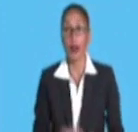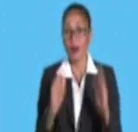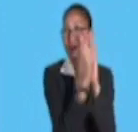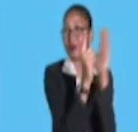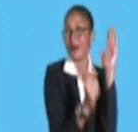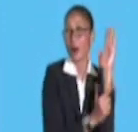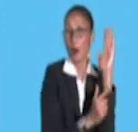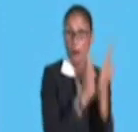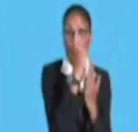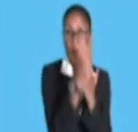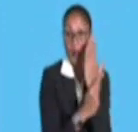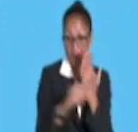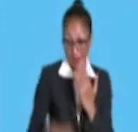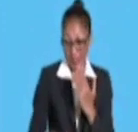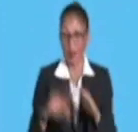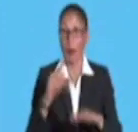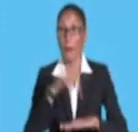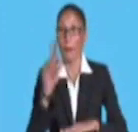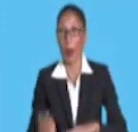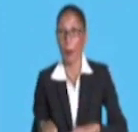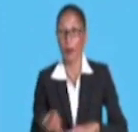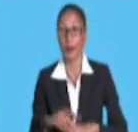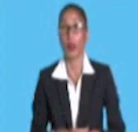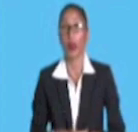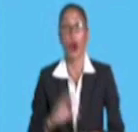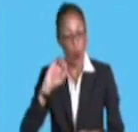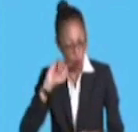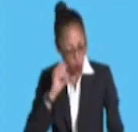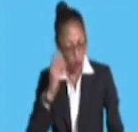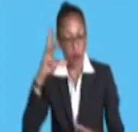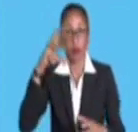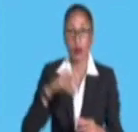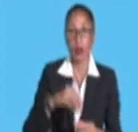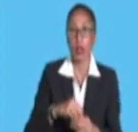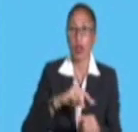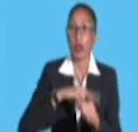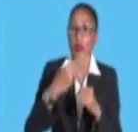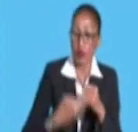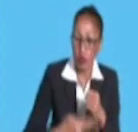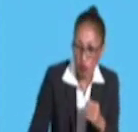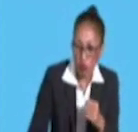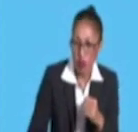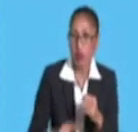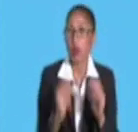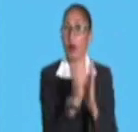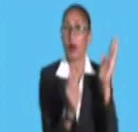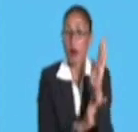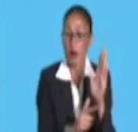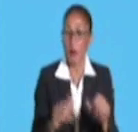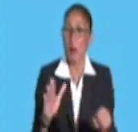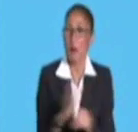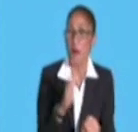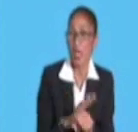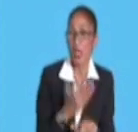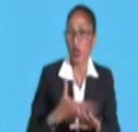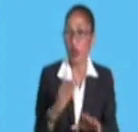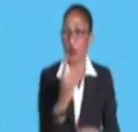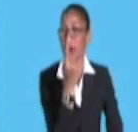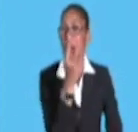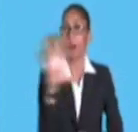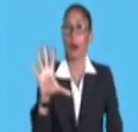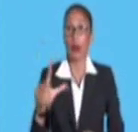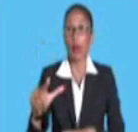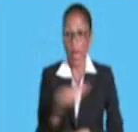legislative program for this parliamentary session will include new legislation on the formulation of a new independent